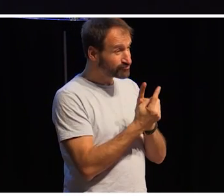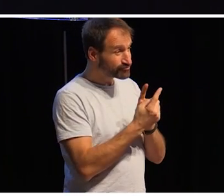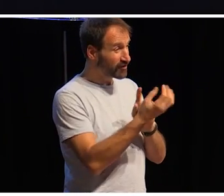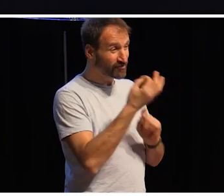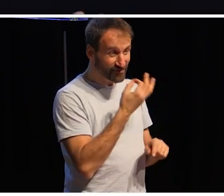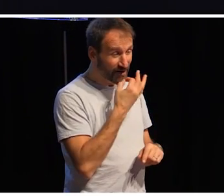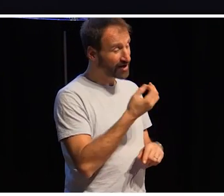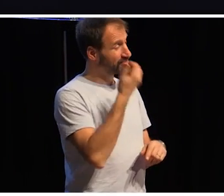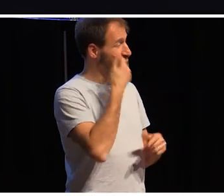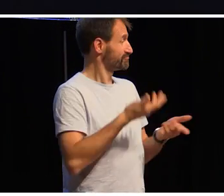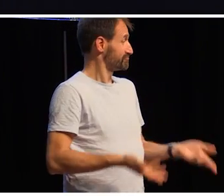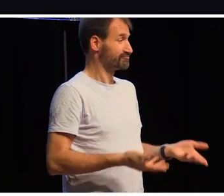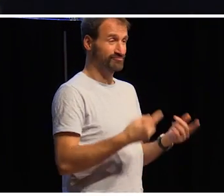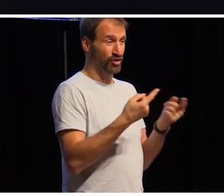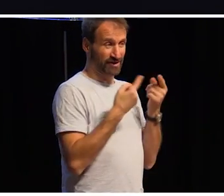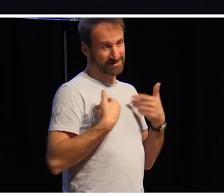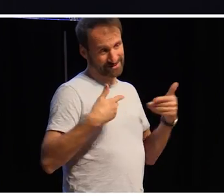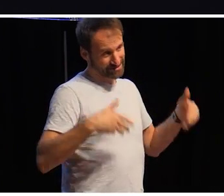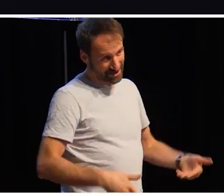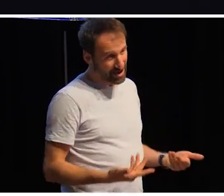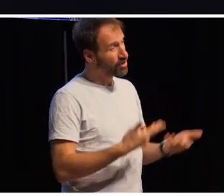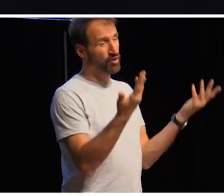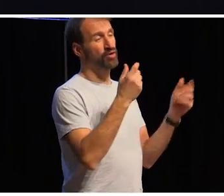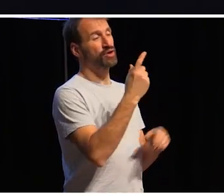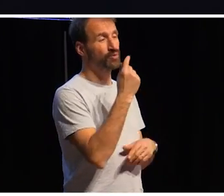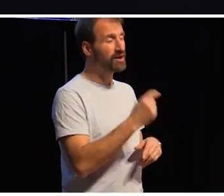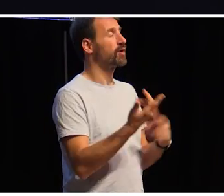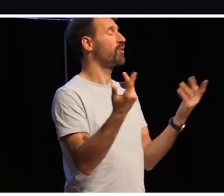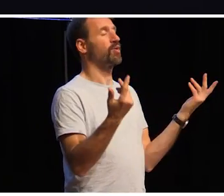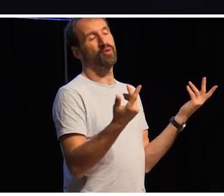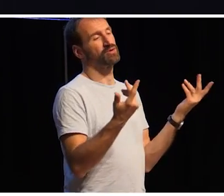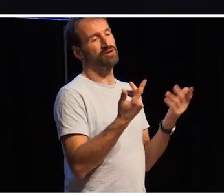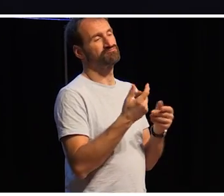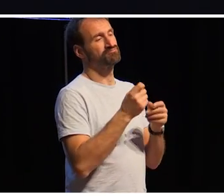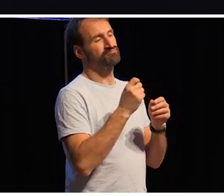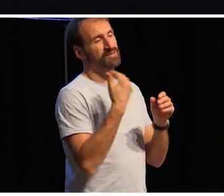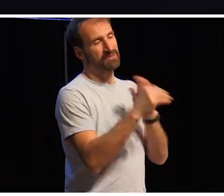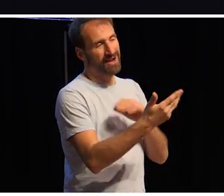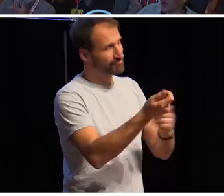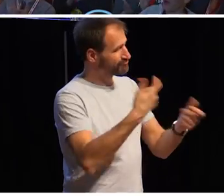questions, or feel free to reach out via Twitter or email. Thank you very much.